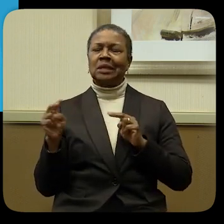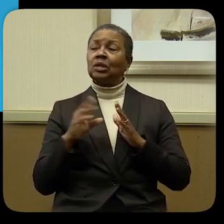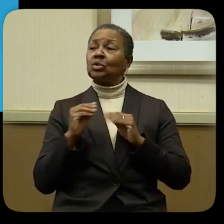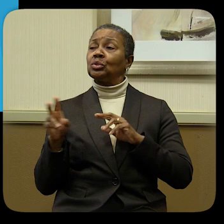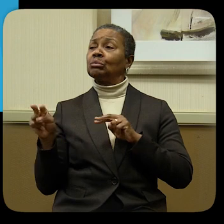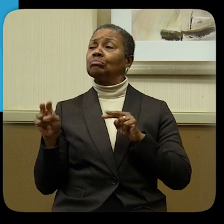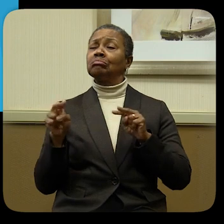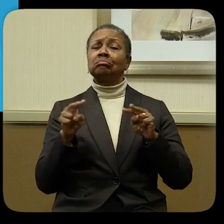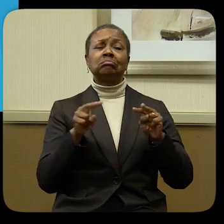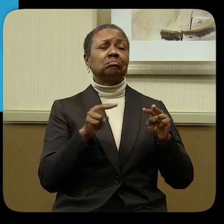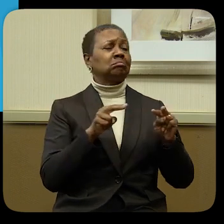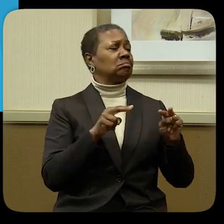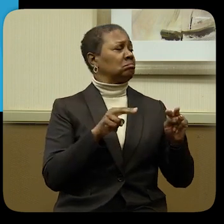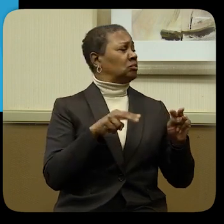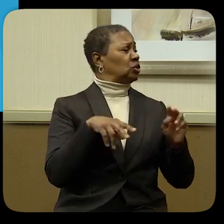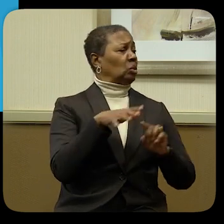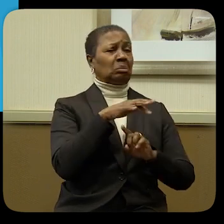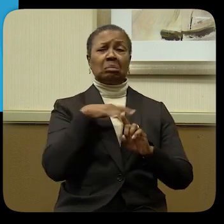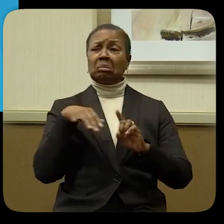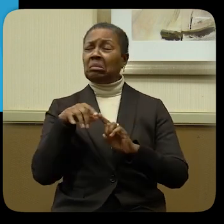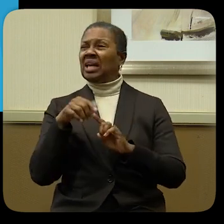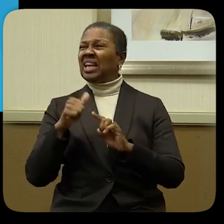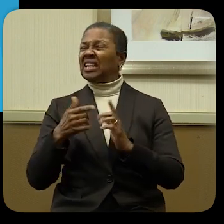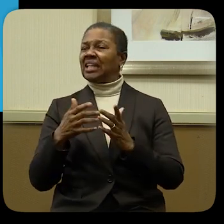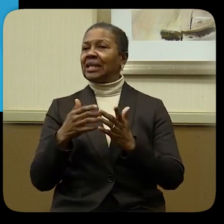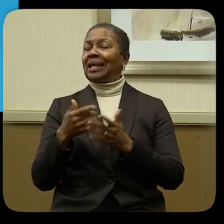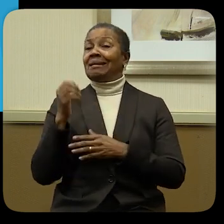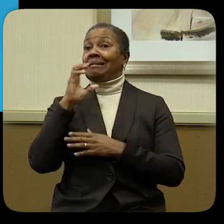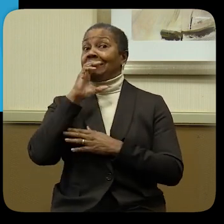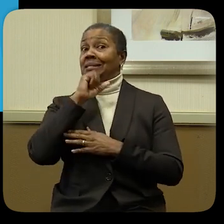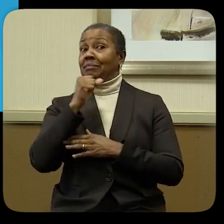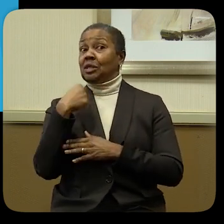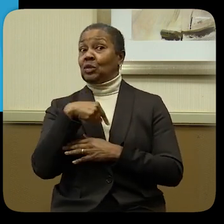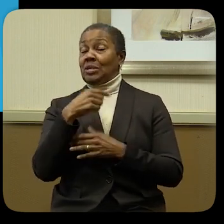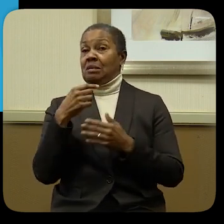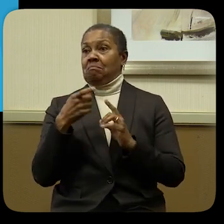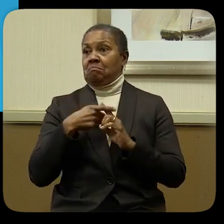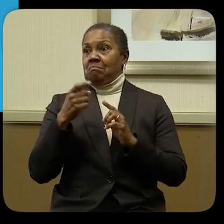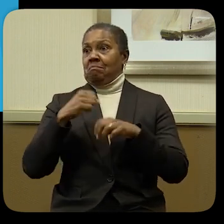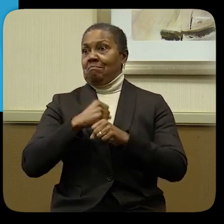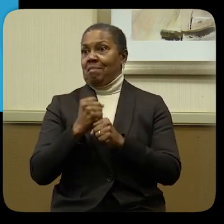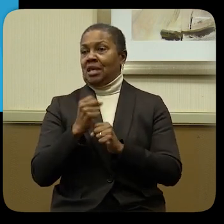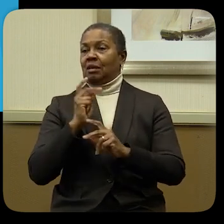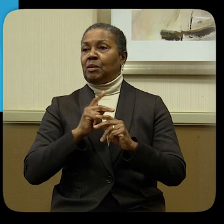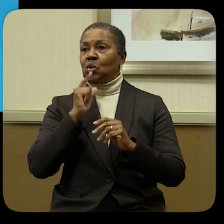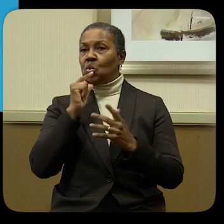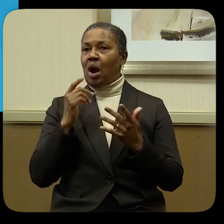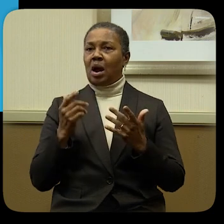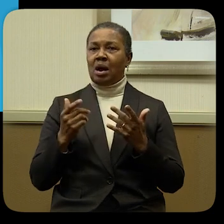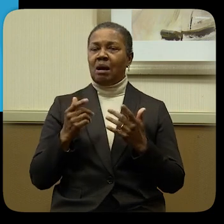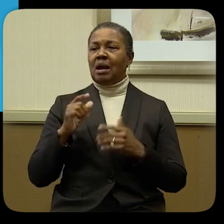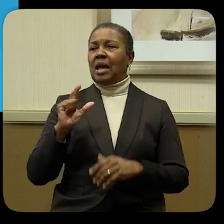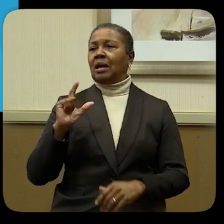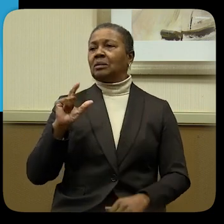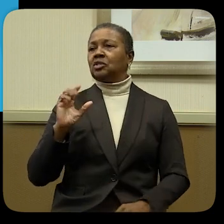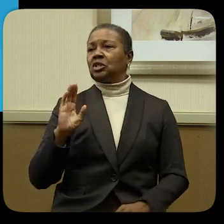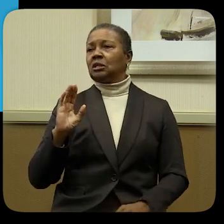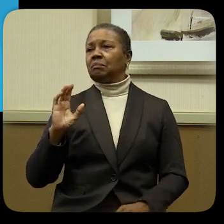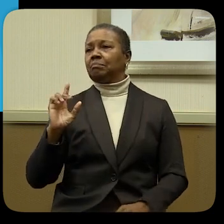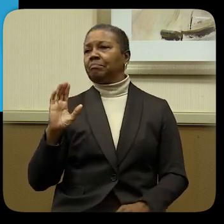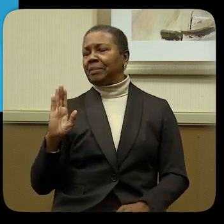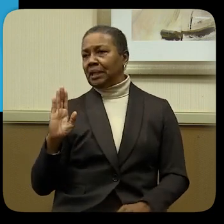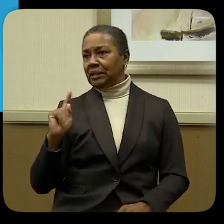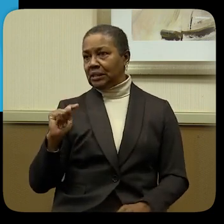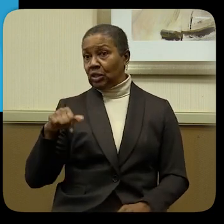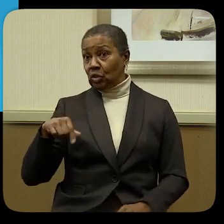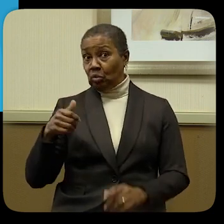classroom or your setting, are there assumptions that we make that people who are either LGBT themselves or have